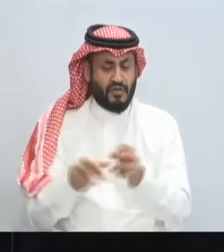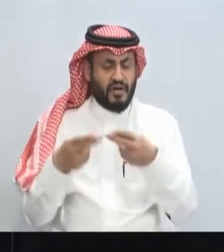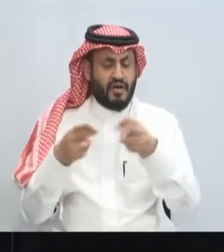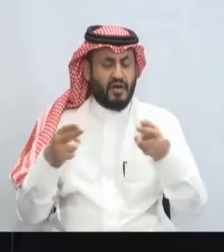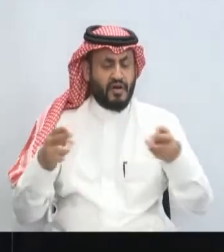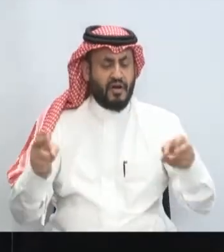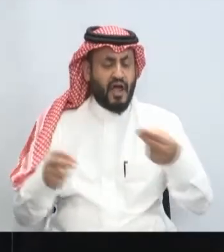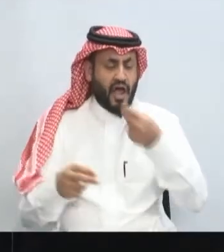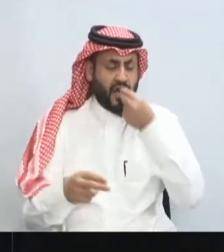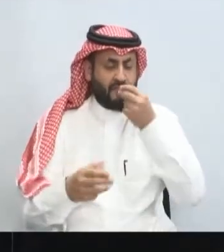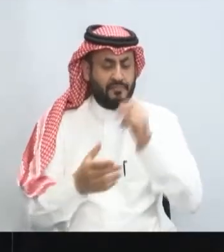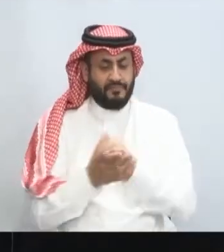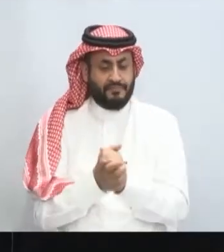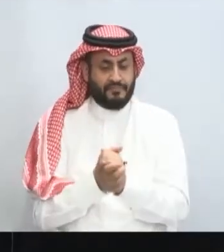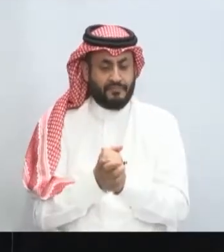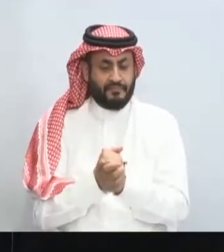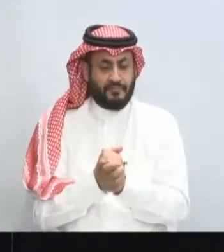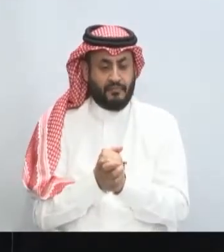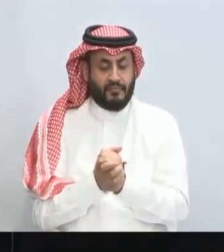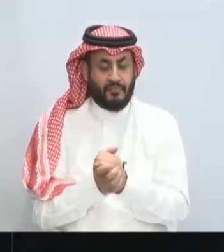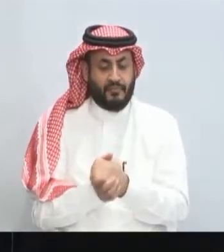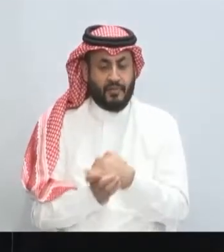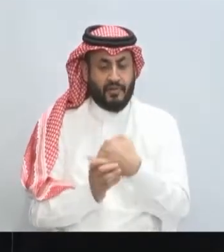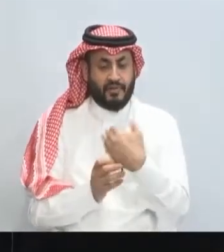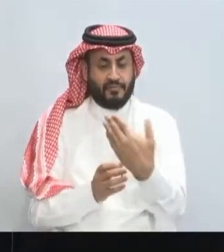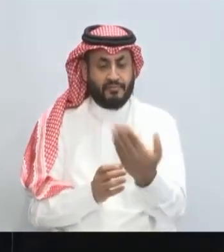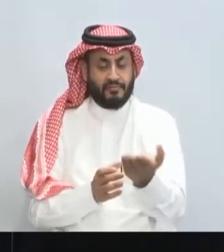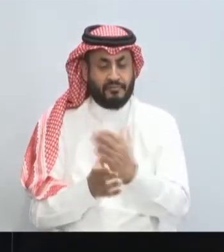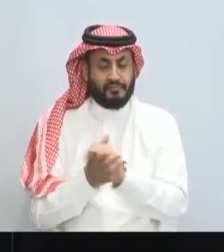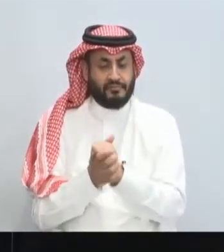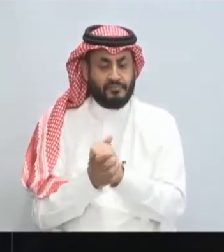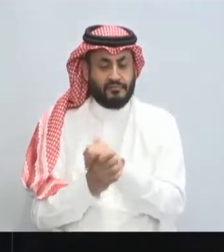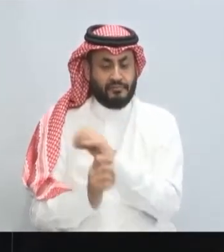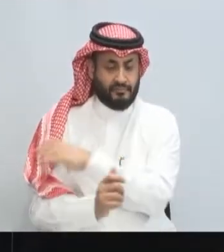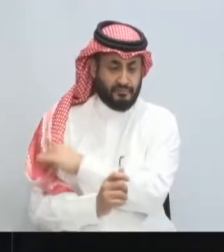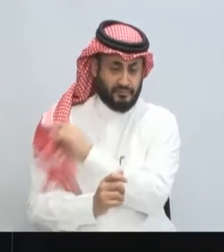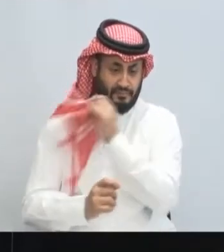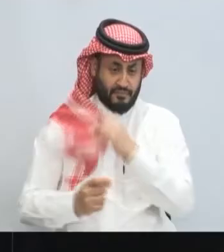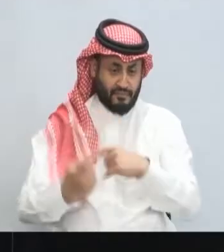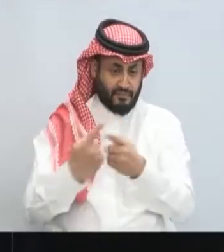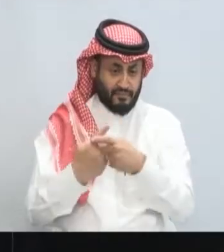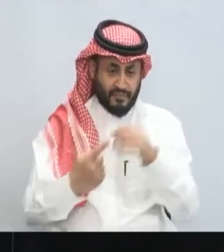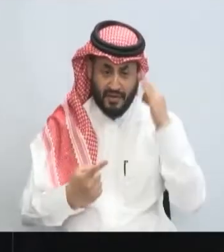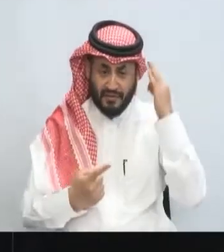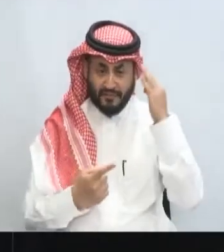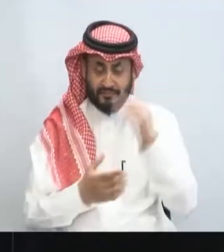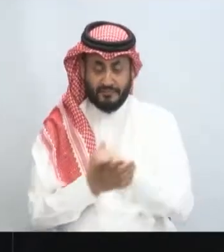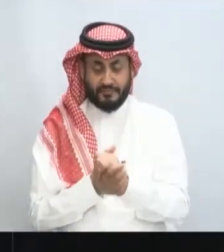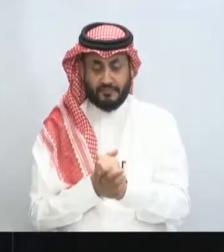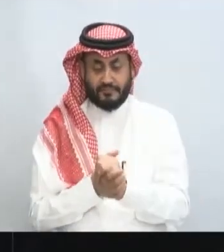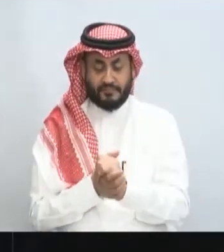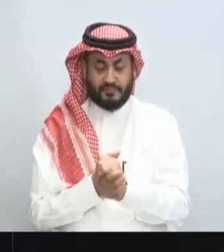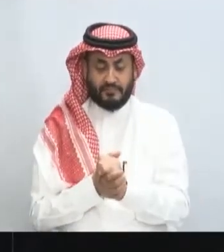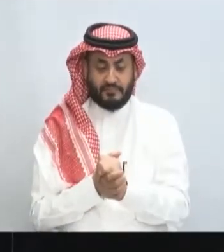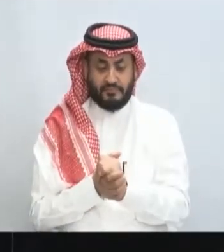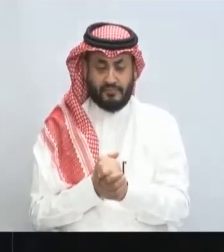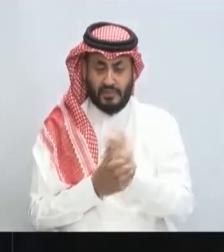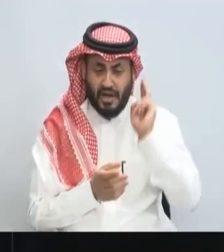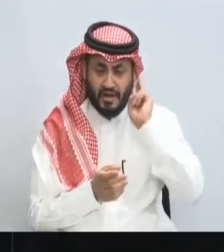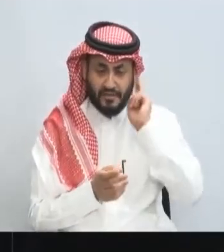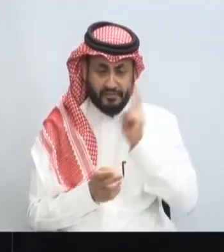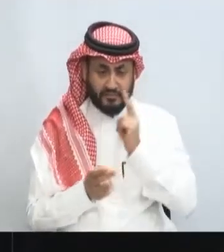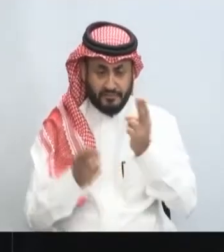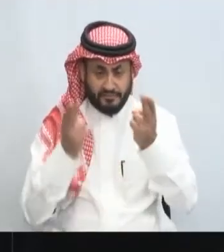kinds of food. So let's begin by listening to our first part of this